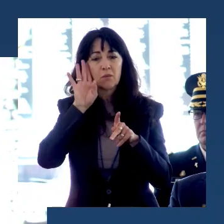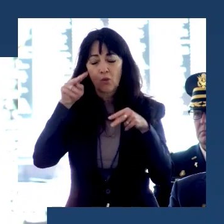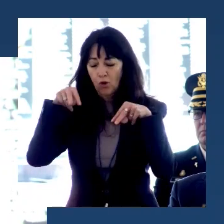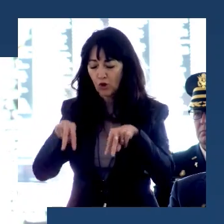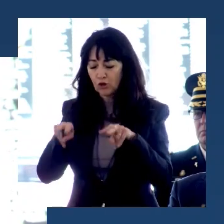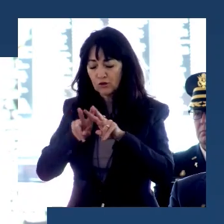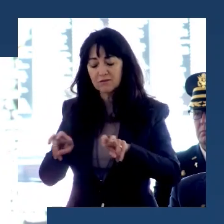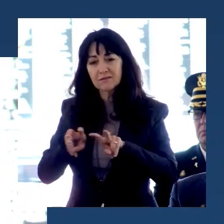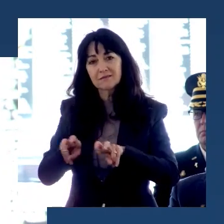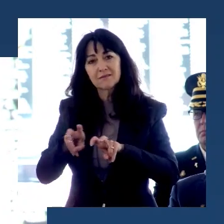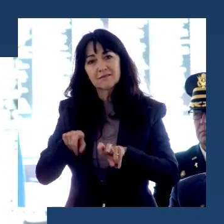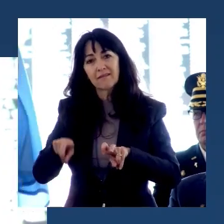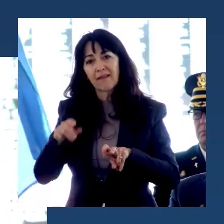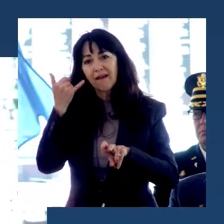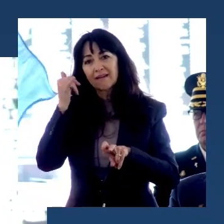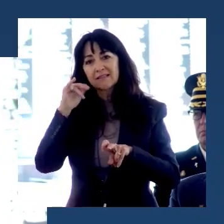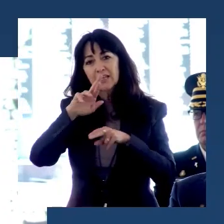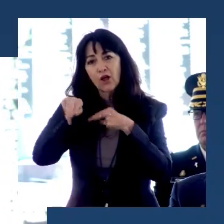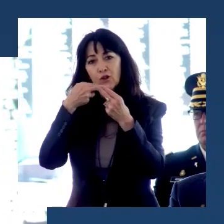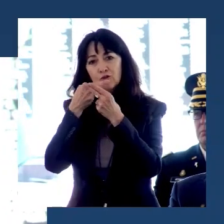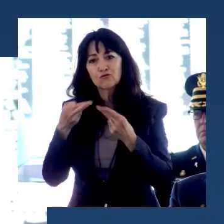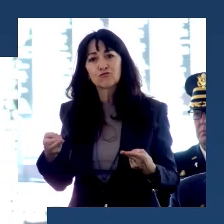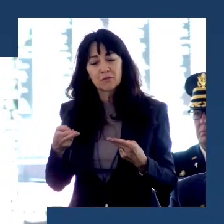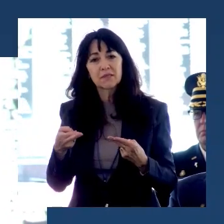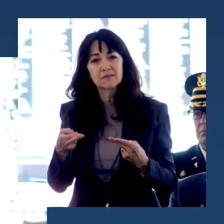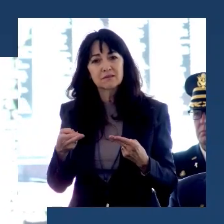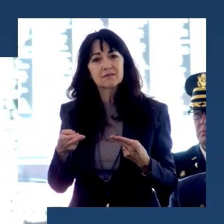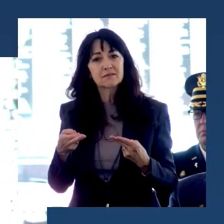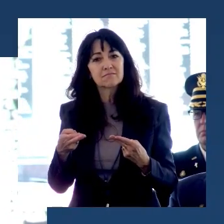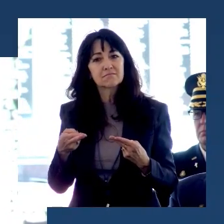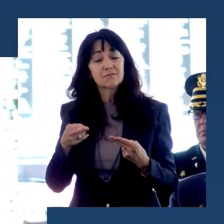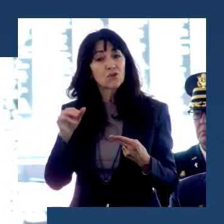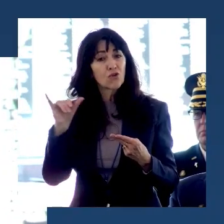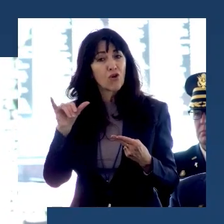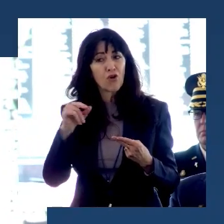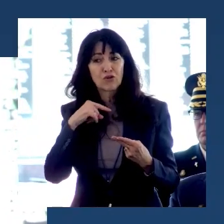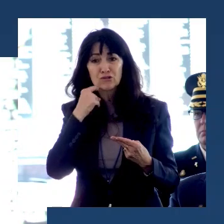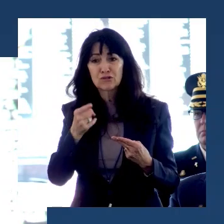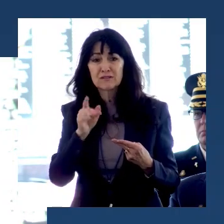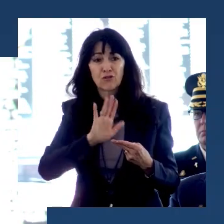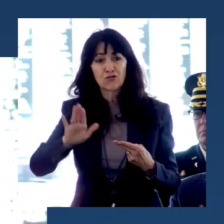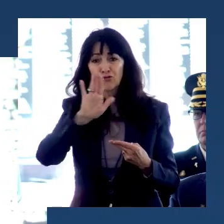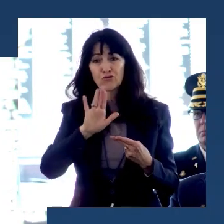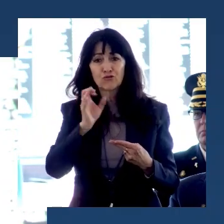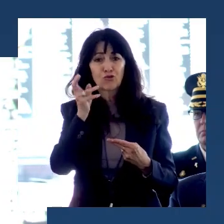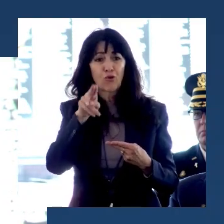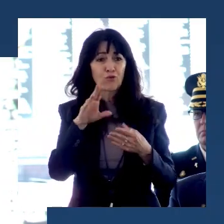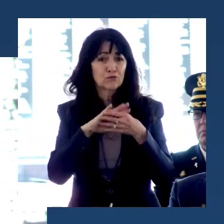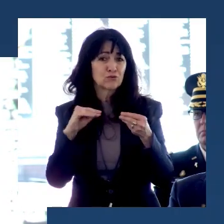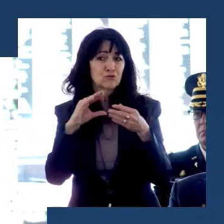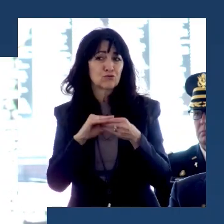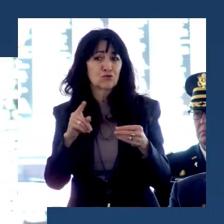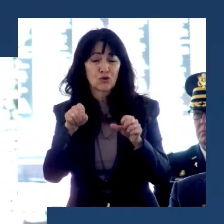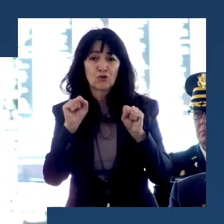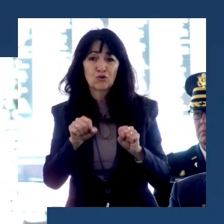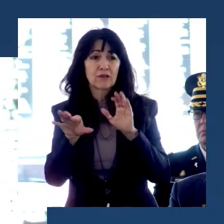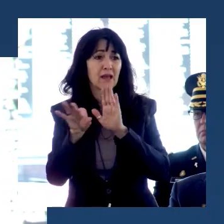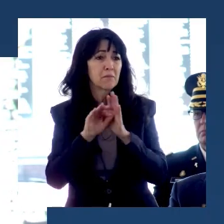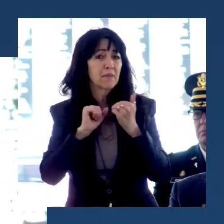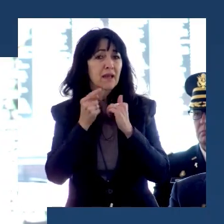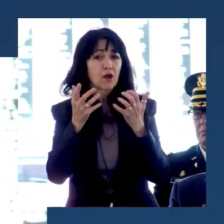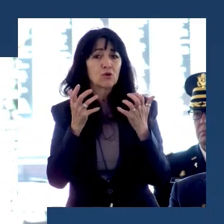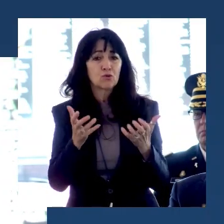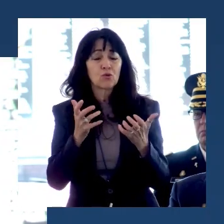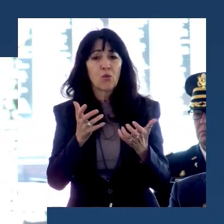learn about some of those stories, but also to tell your own. You can pick how you want to do it. You can pick who you want to interview or what story you want to